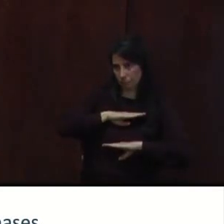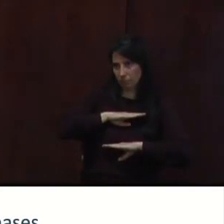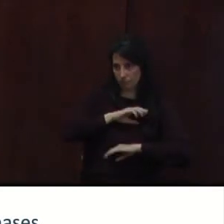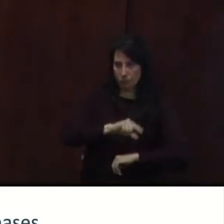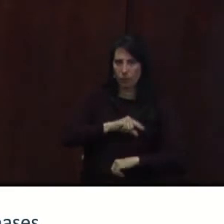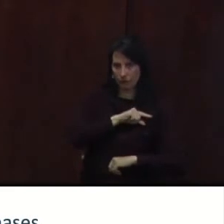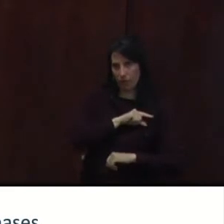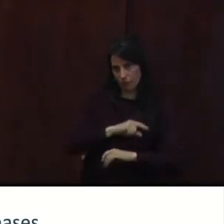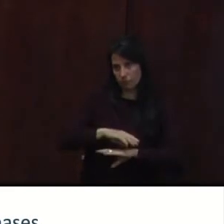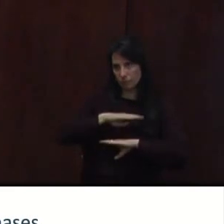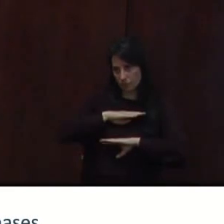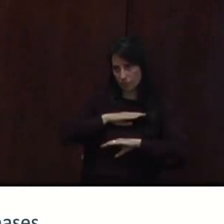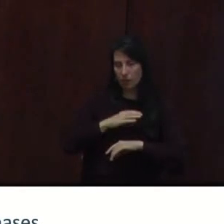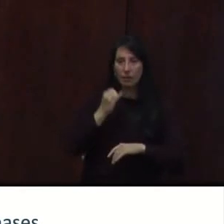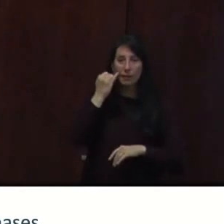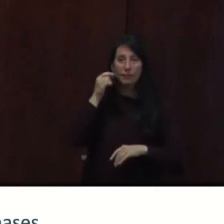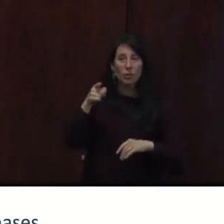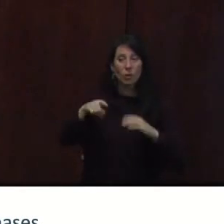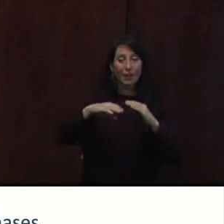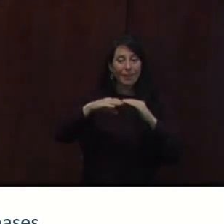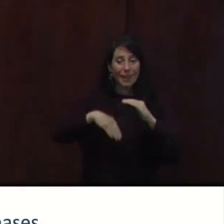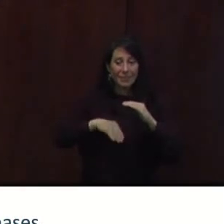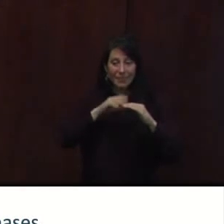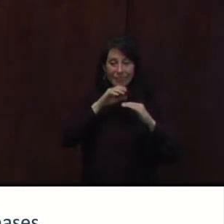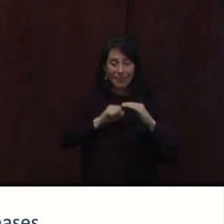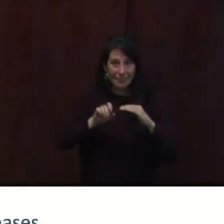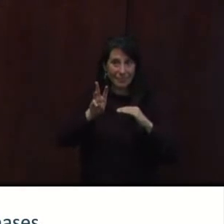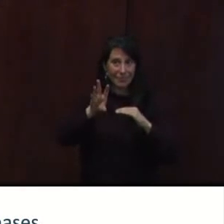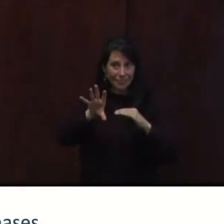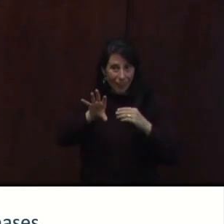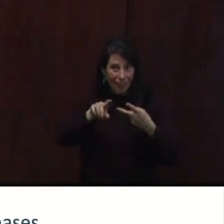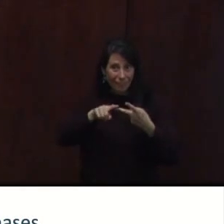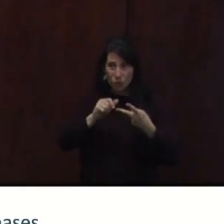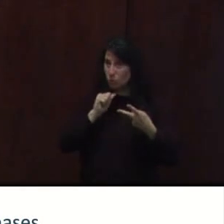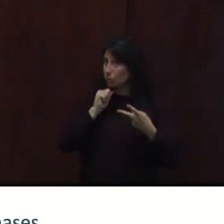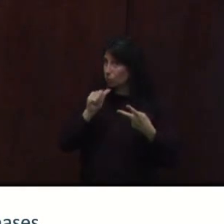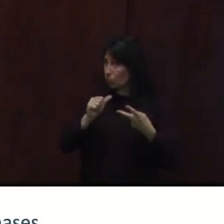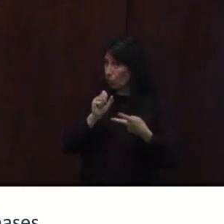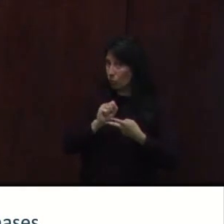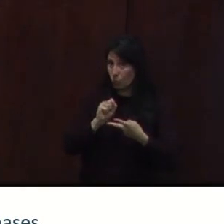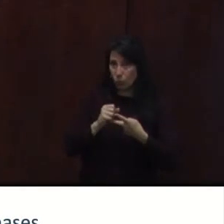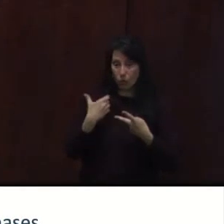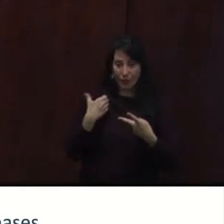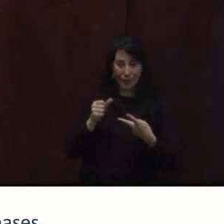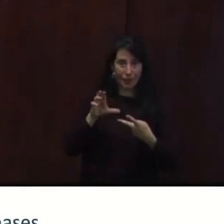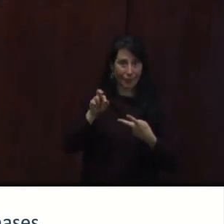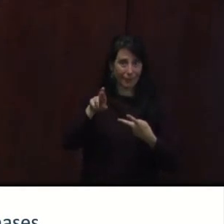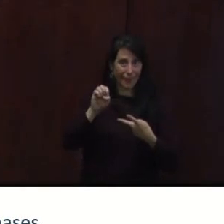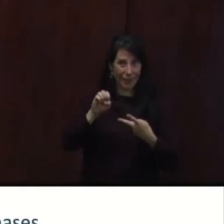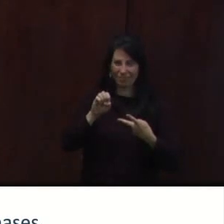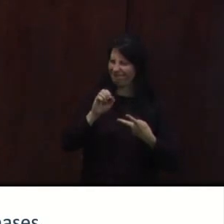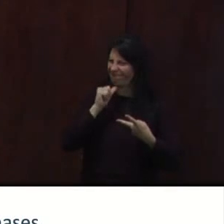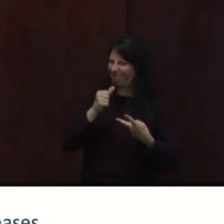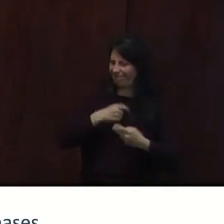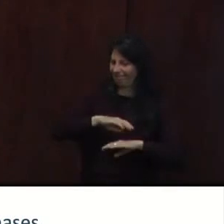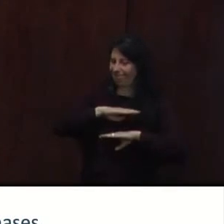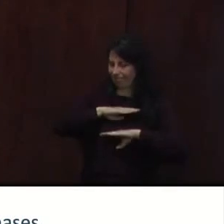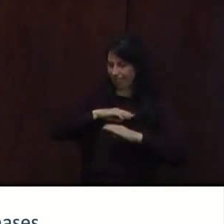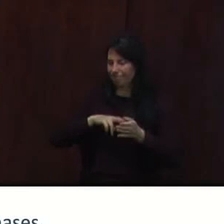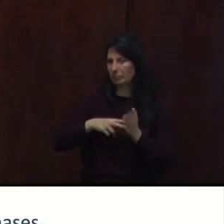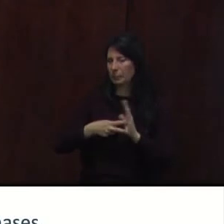are, under 65 and not a healthcare worker, then you don't meet the phases right now, and you'll have